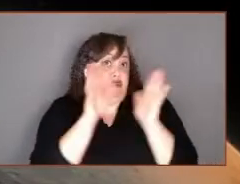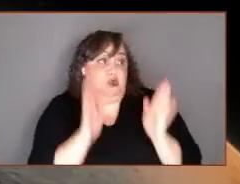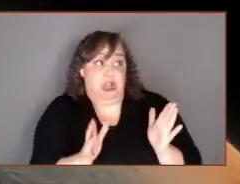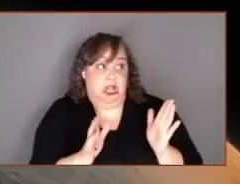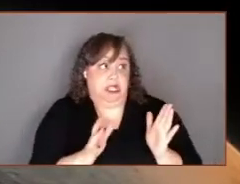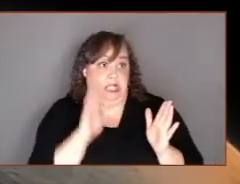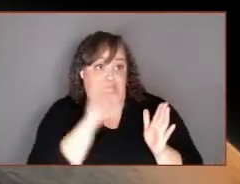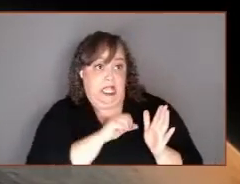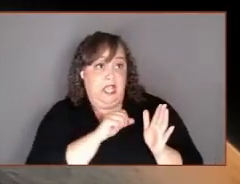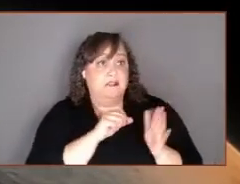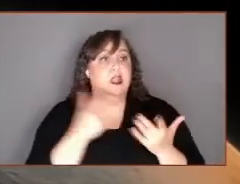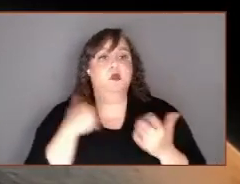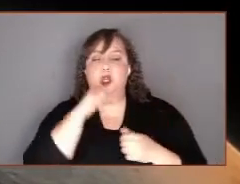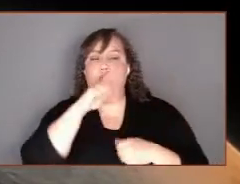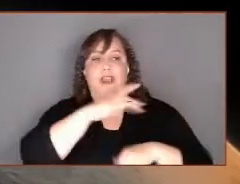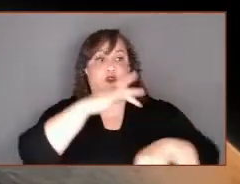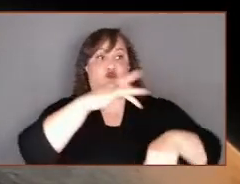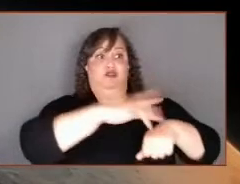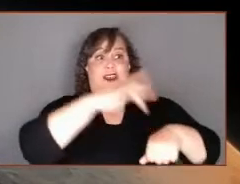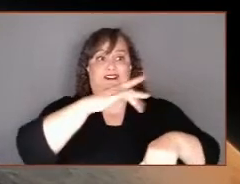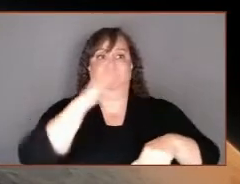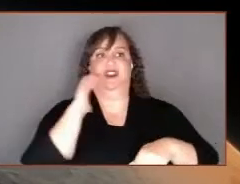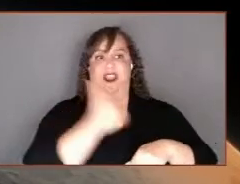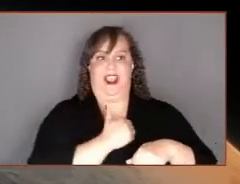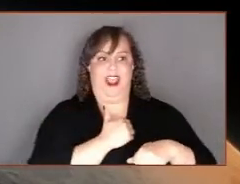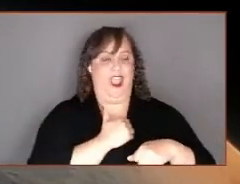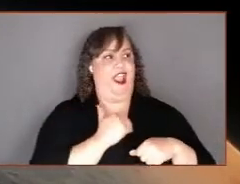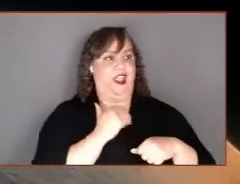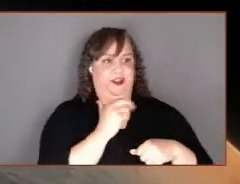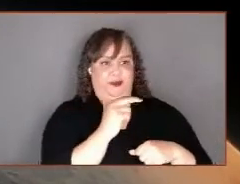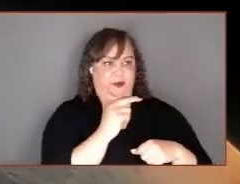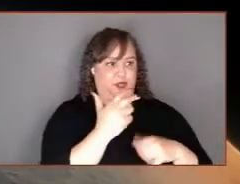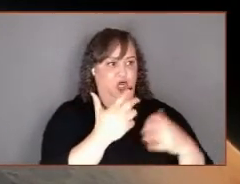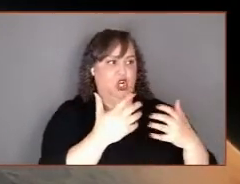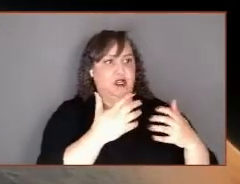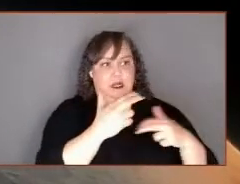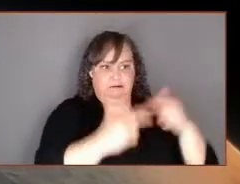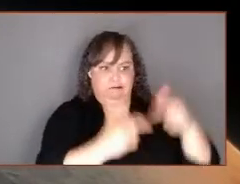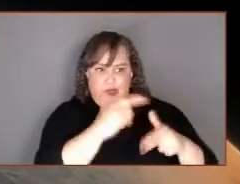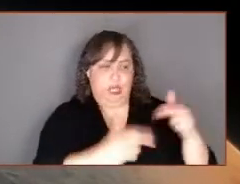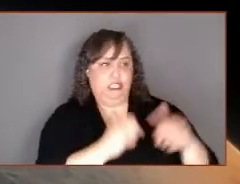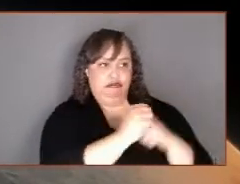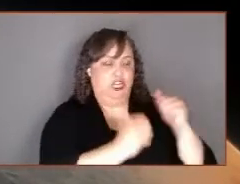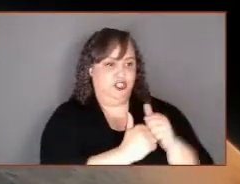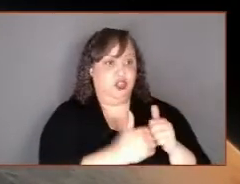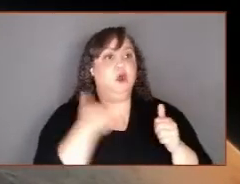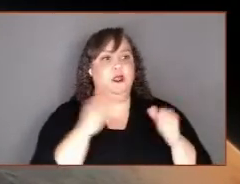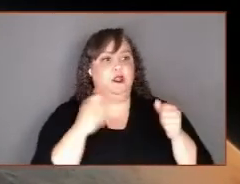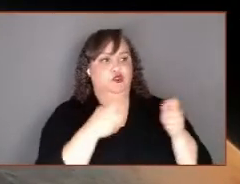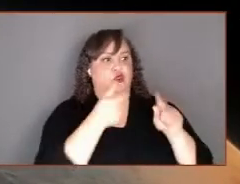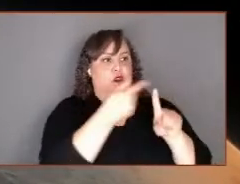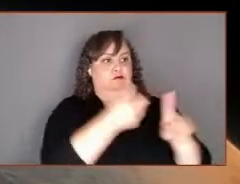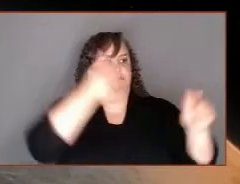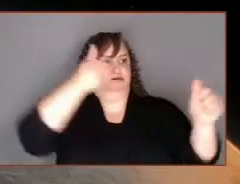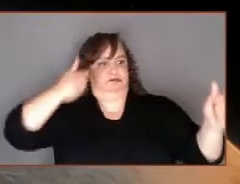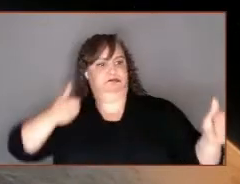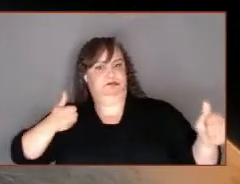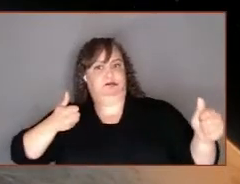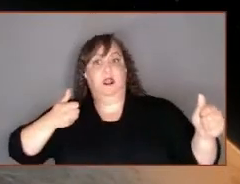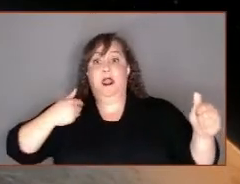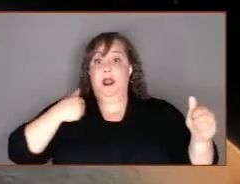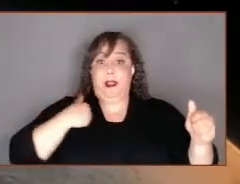have to touch the instrument, and we're just working on the just controlling it from a distance. And I've been really lucky, and I've gotten to